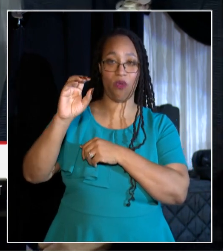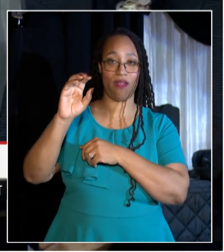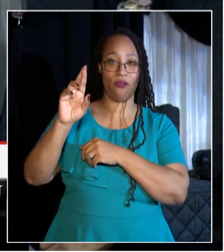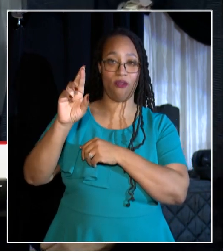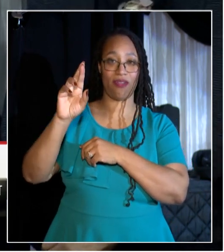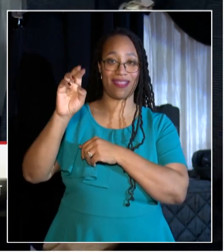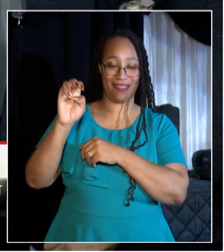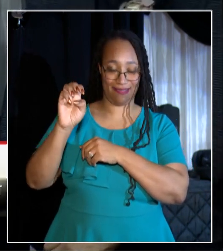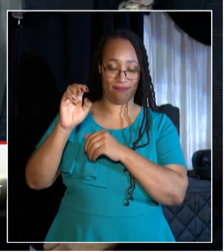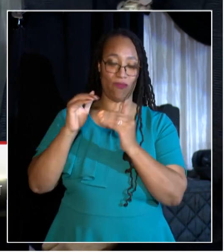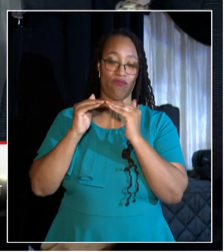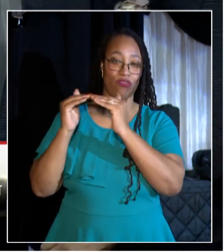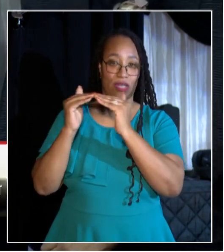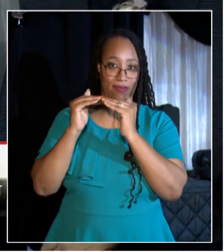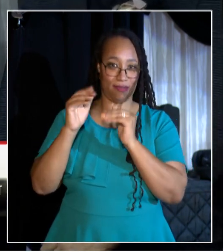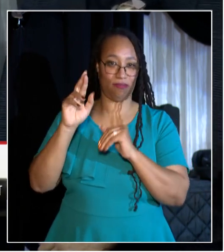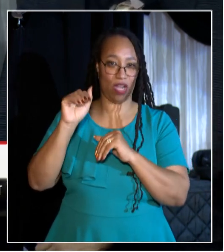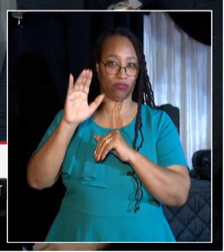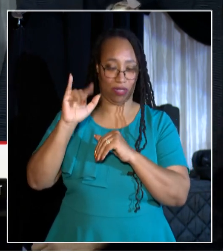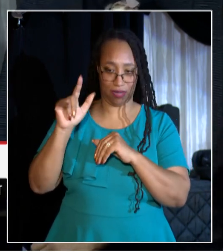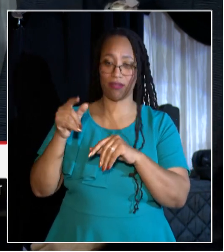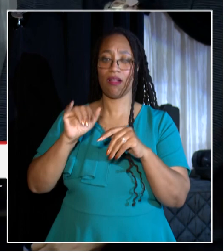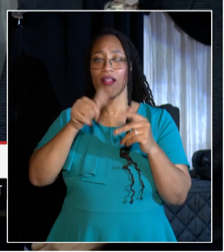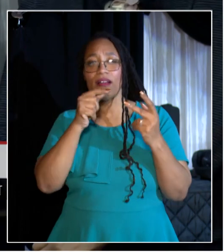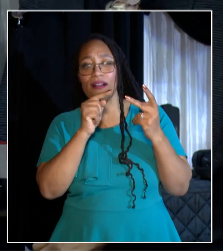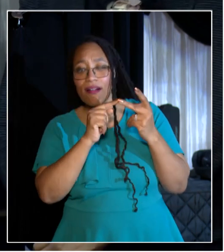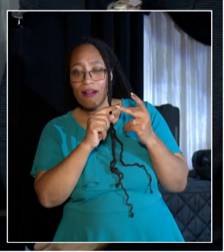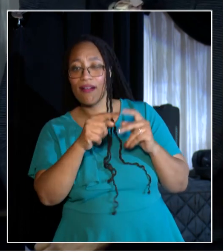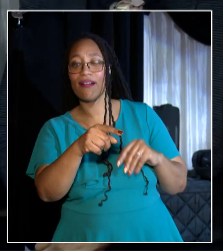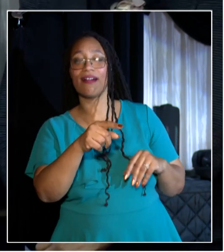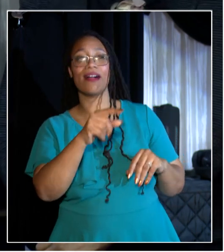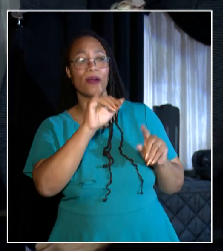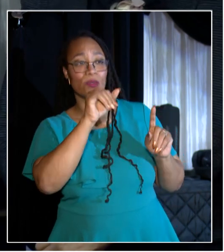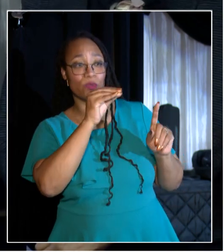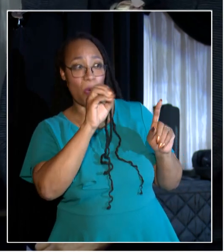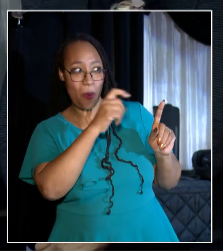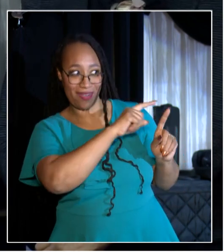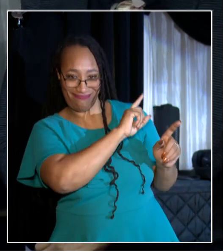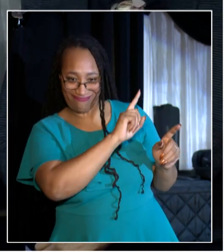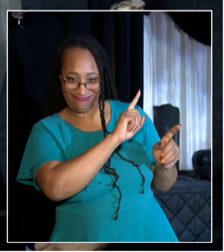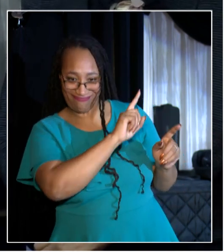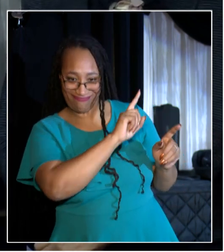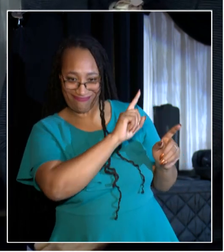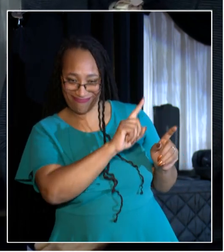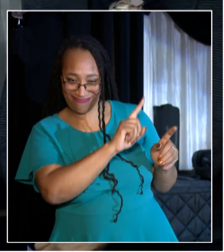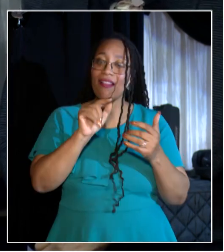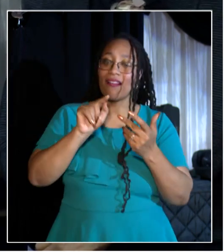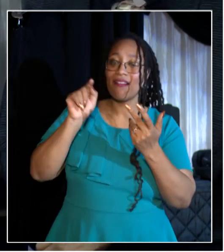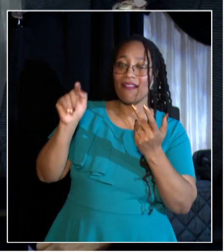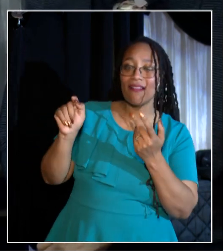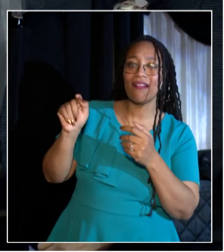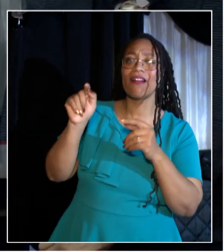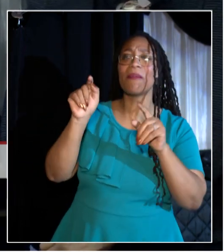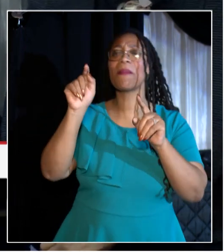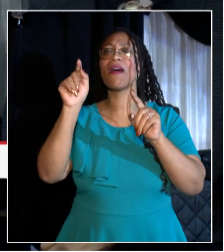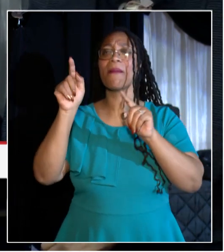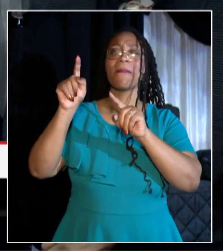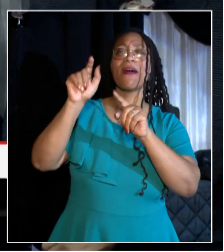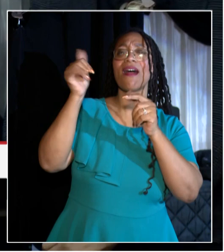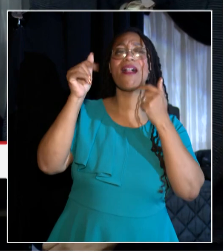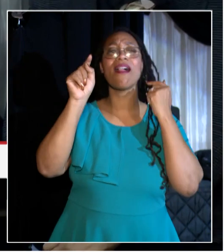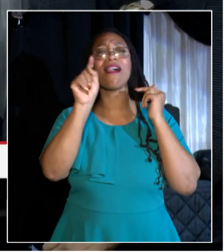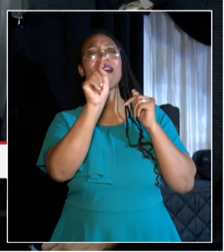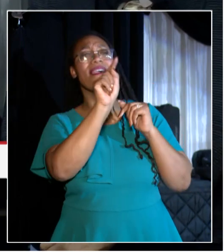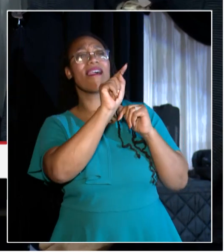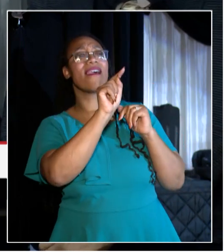Jeremy Allen of the Carlisle Room. Is Jeremy in the room? Jeremy's somewhere running around. We thank you, Jeremy. But most importantly, Mayor, we